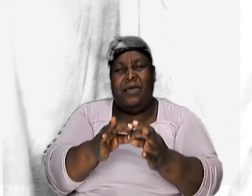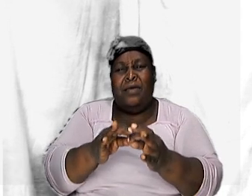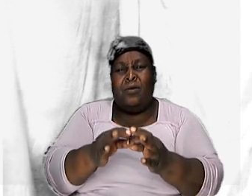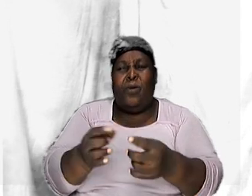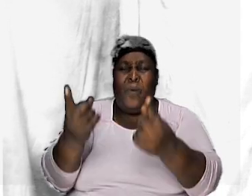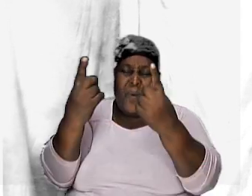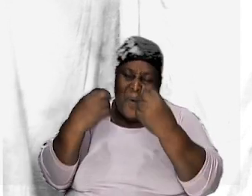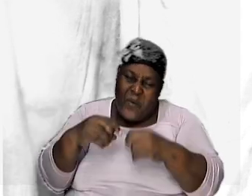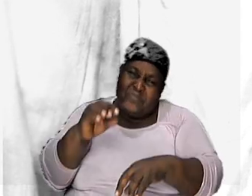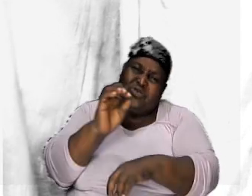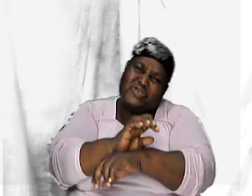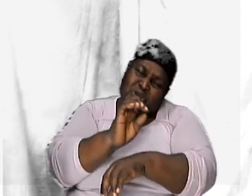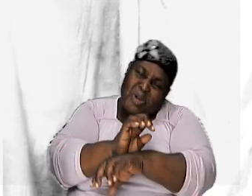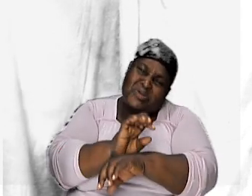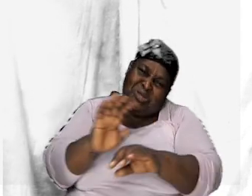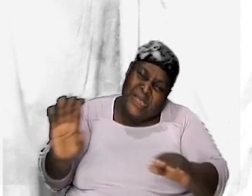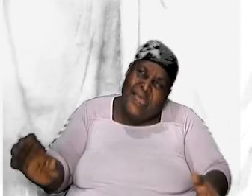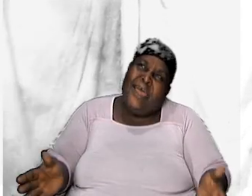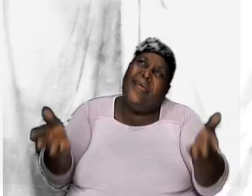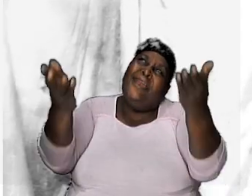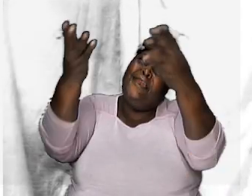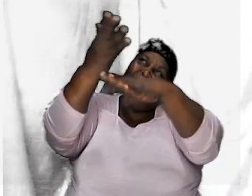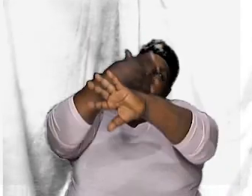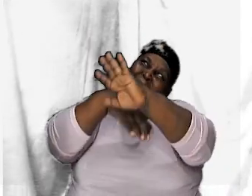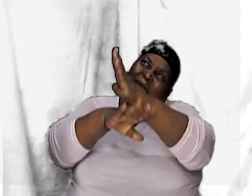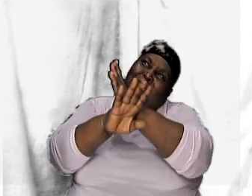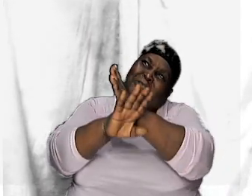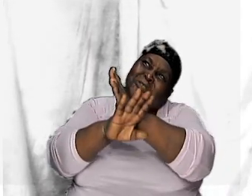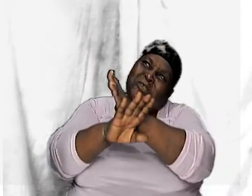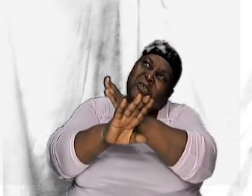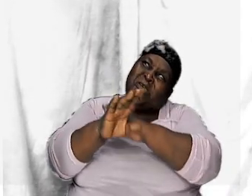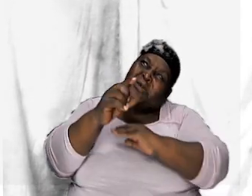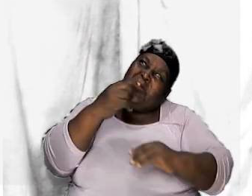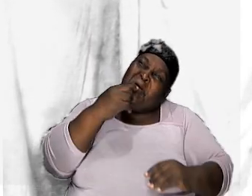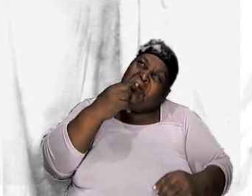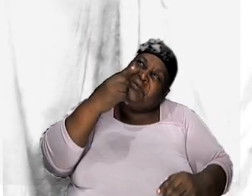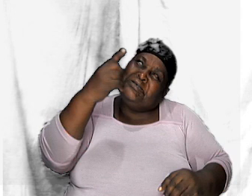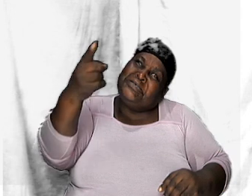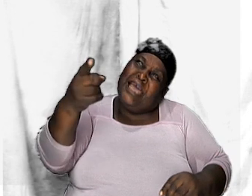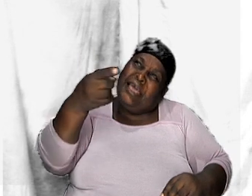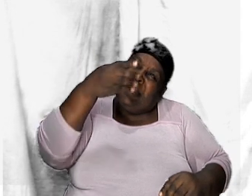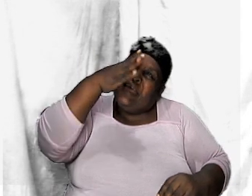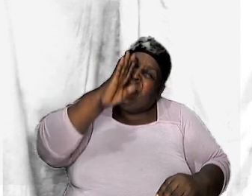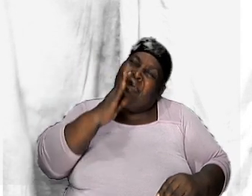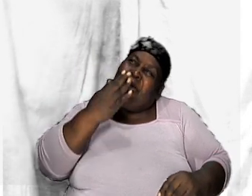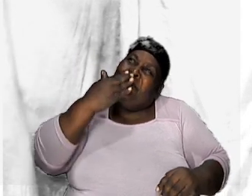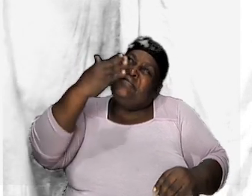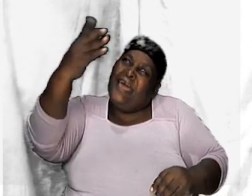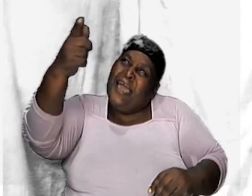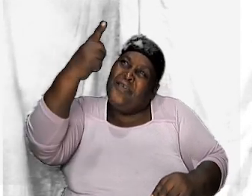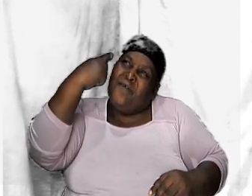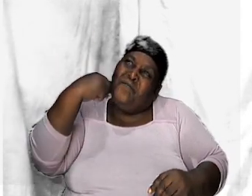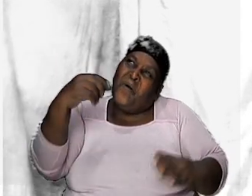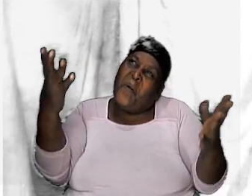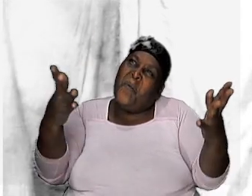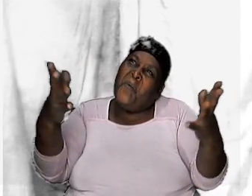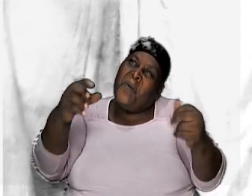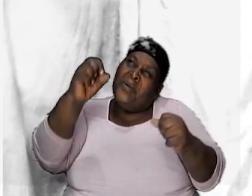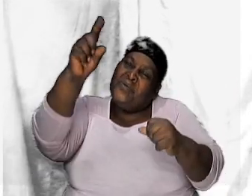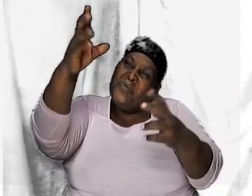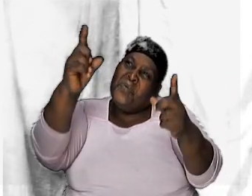you're toadying God. You're saying, God, I thank you. That's practically what you're doing. When you lift your hands, you know, it's a signal, amen, that